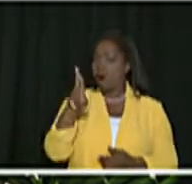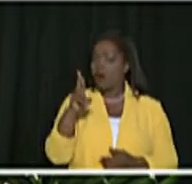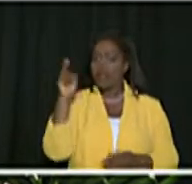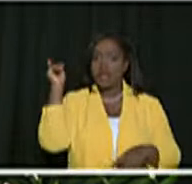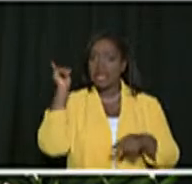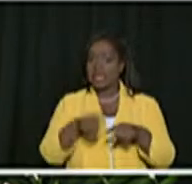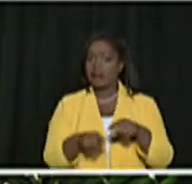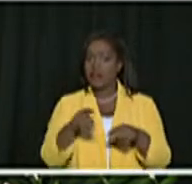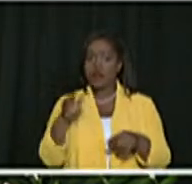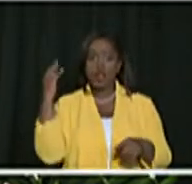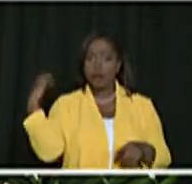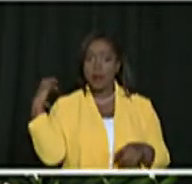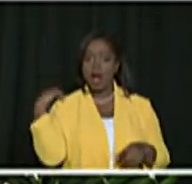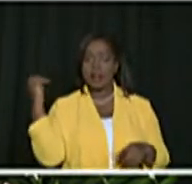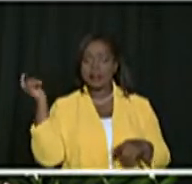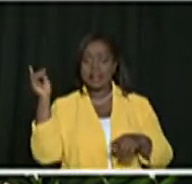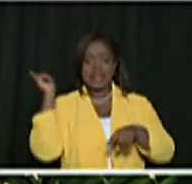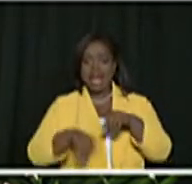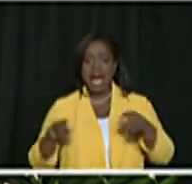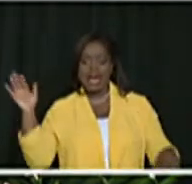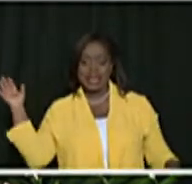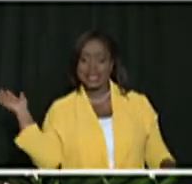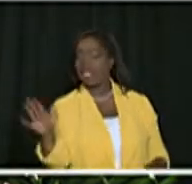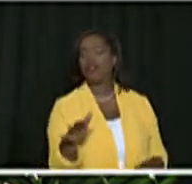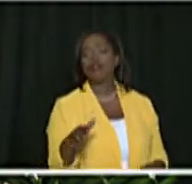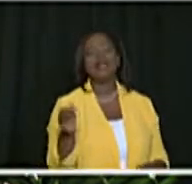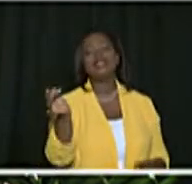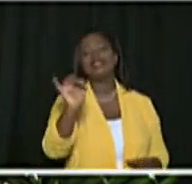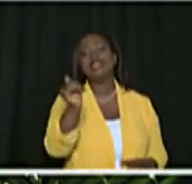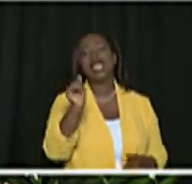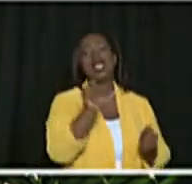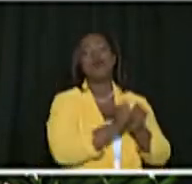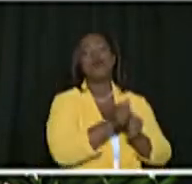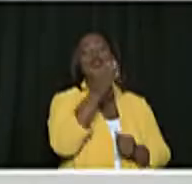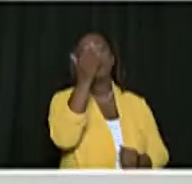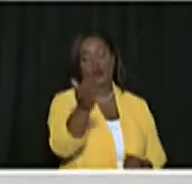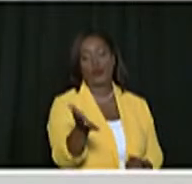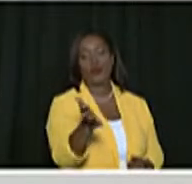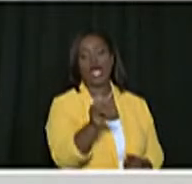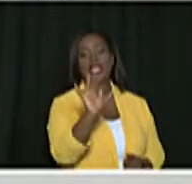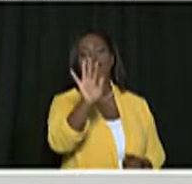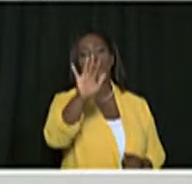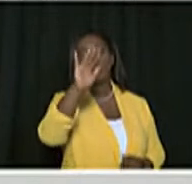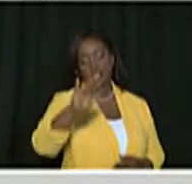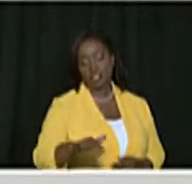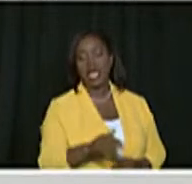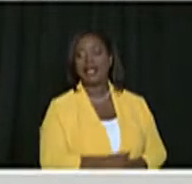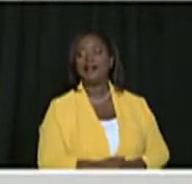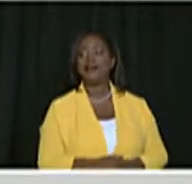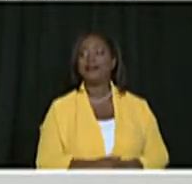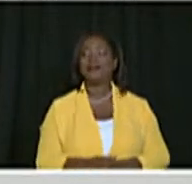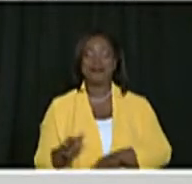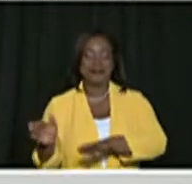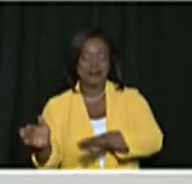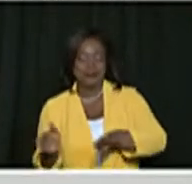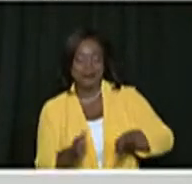brought into this world, who deserve your love and your protection. So, education, the new